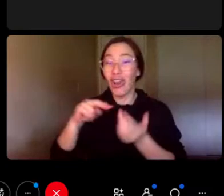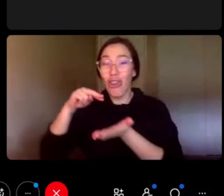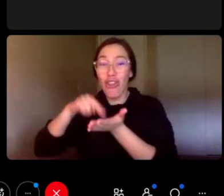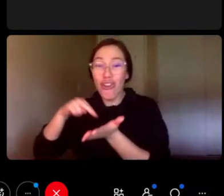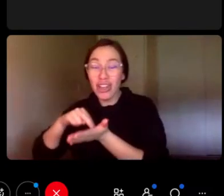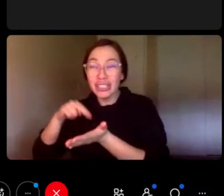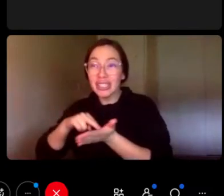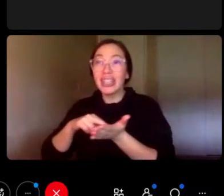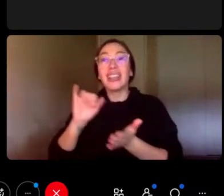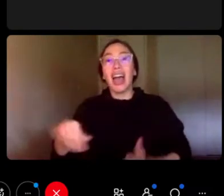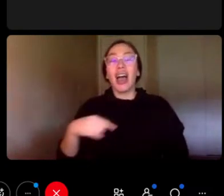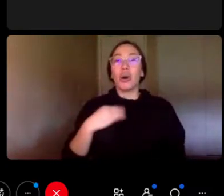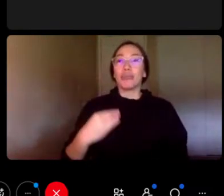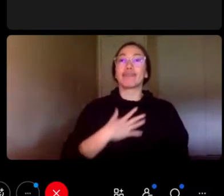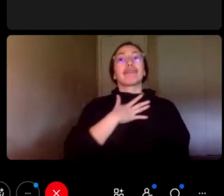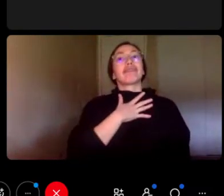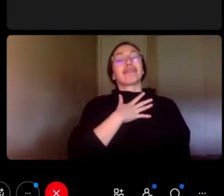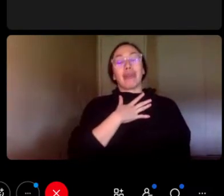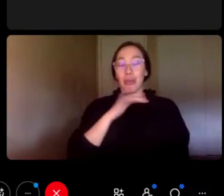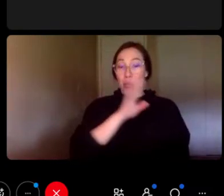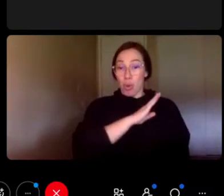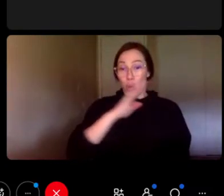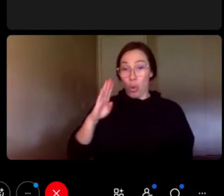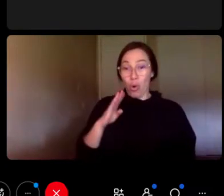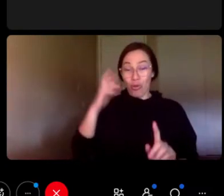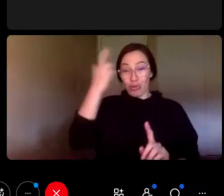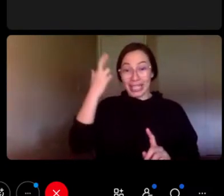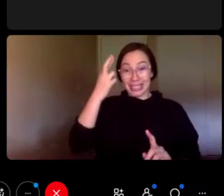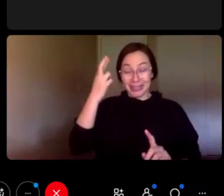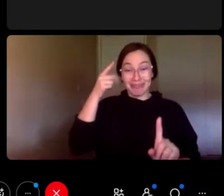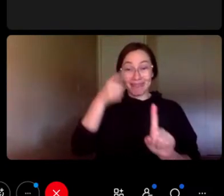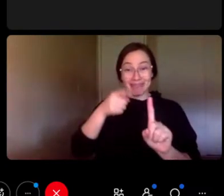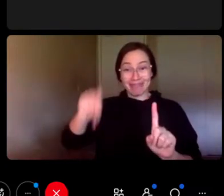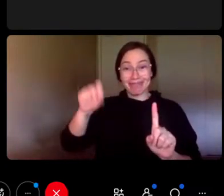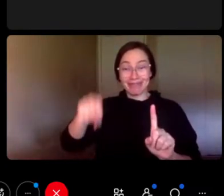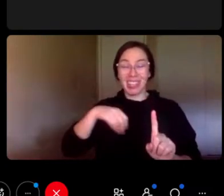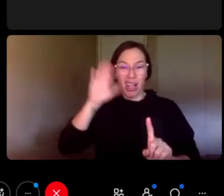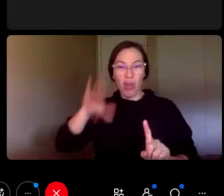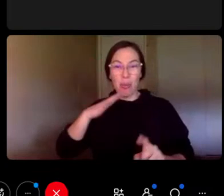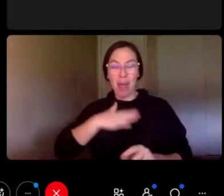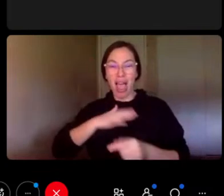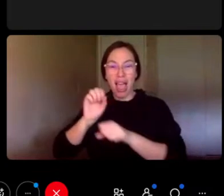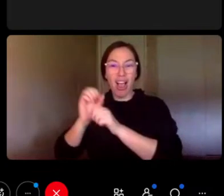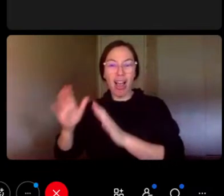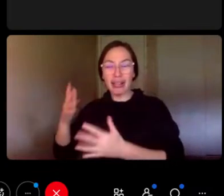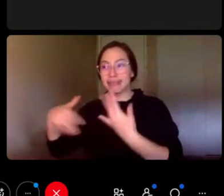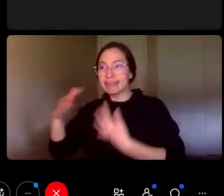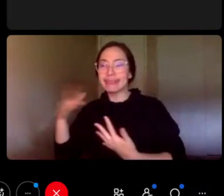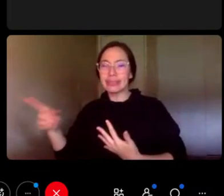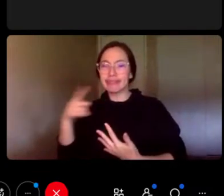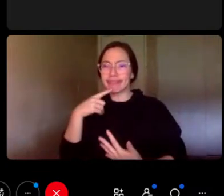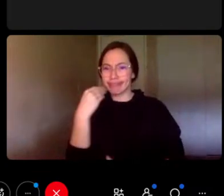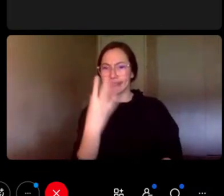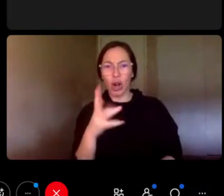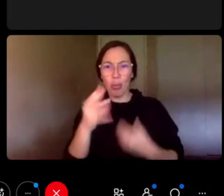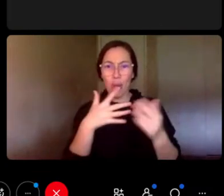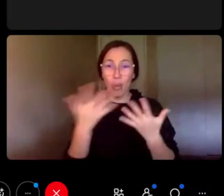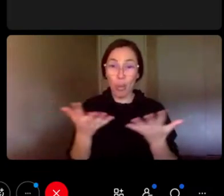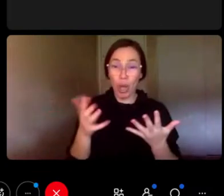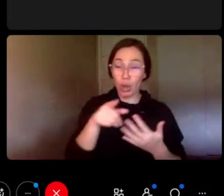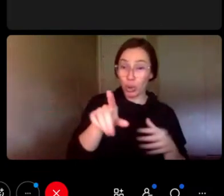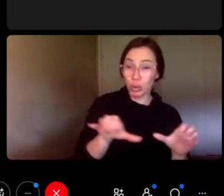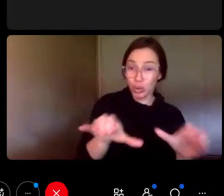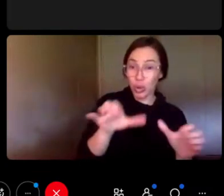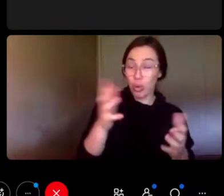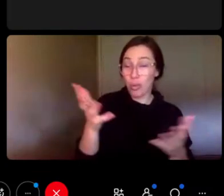the goal of this board. And I know my colleagues have said it. No matter what you do, what they do, if they